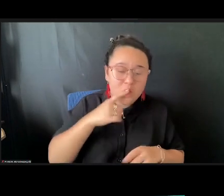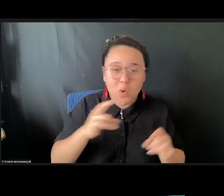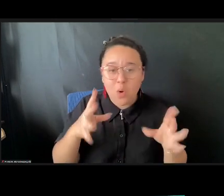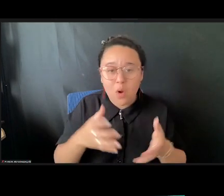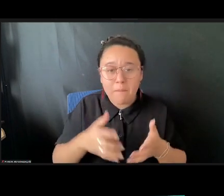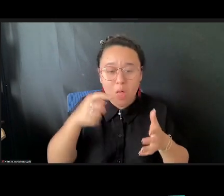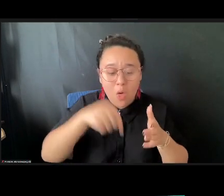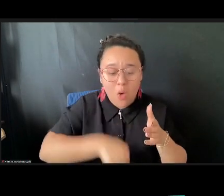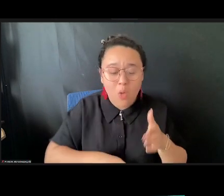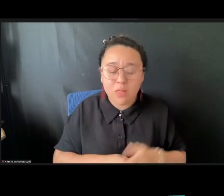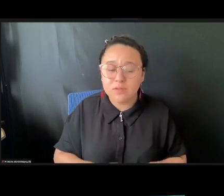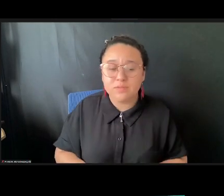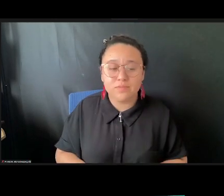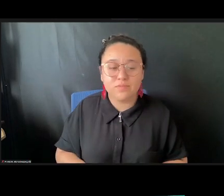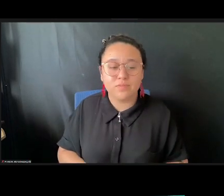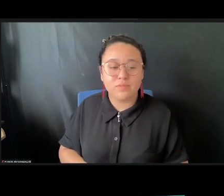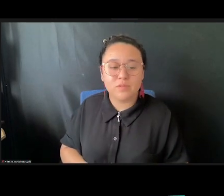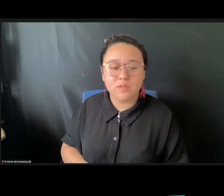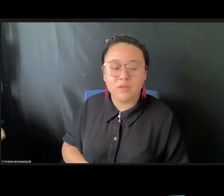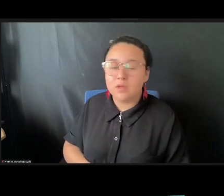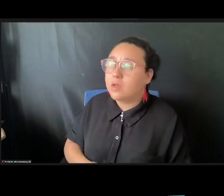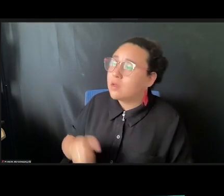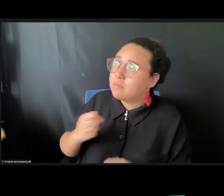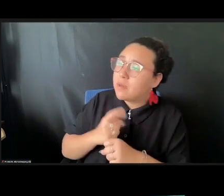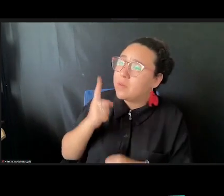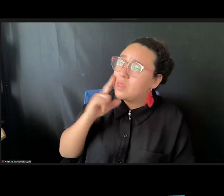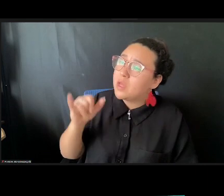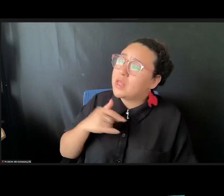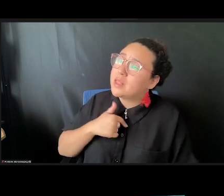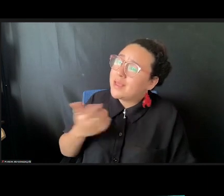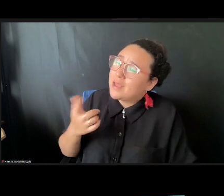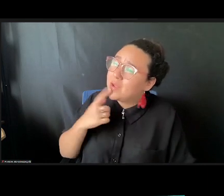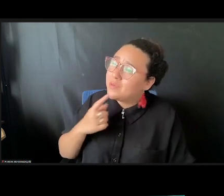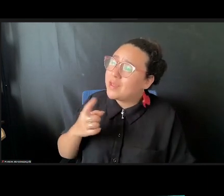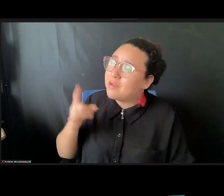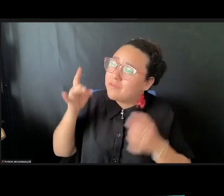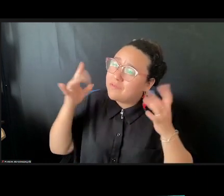is Mad Dog. You're making me look like a punk, jefita.